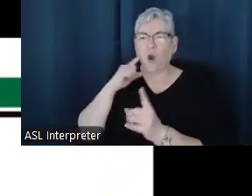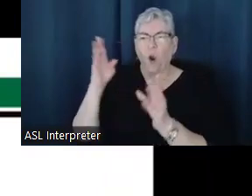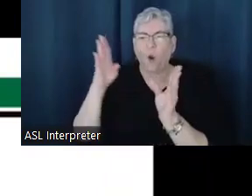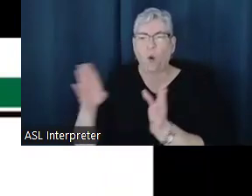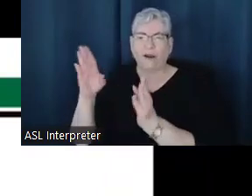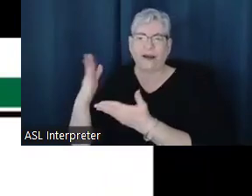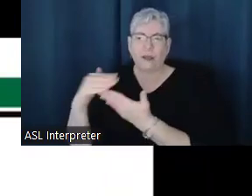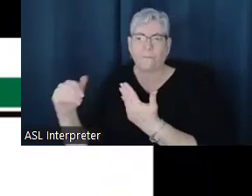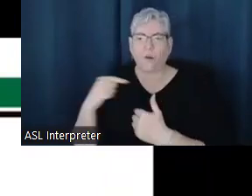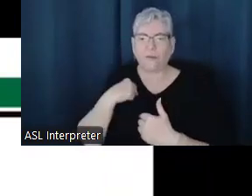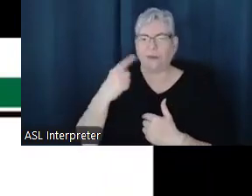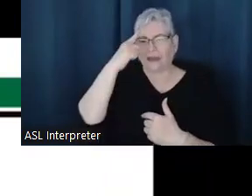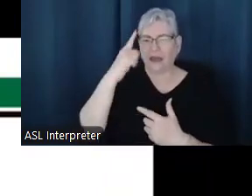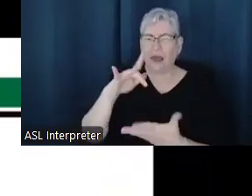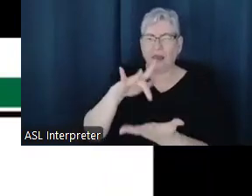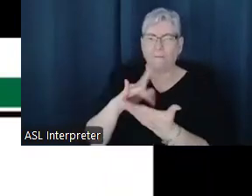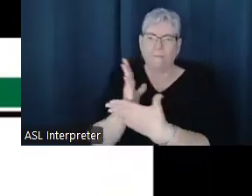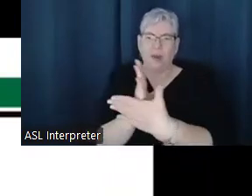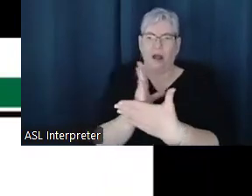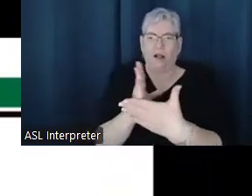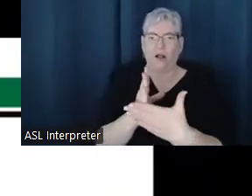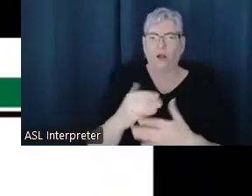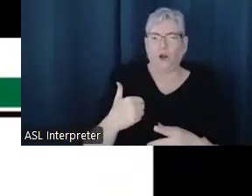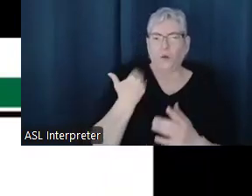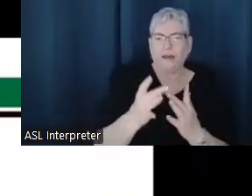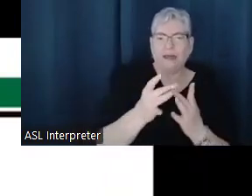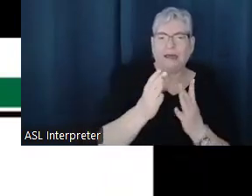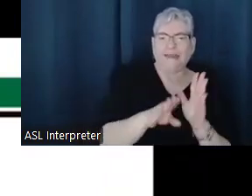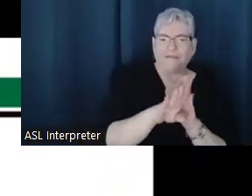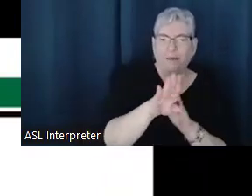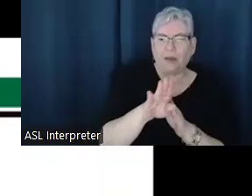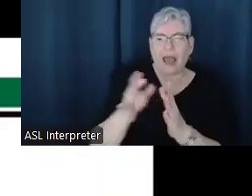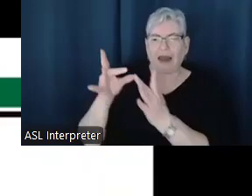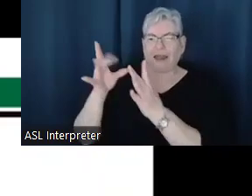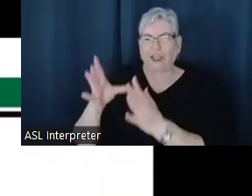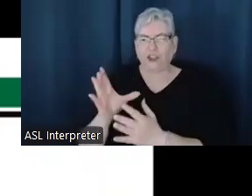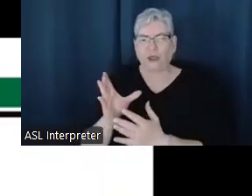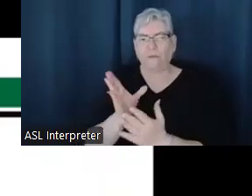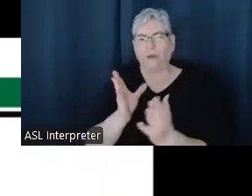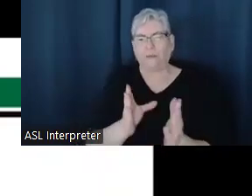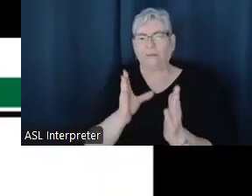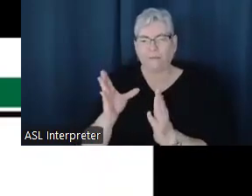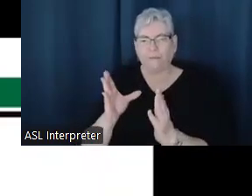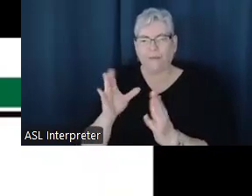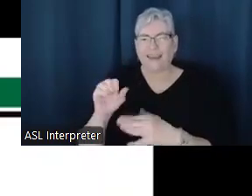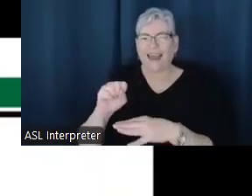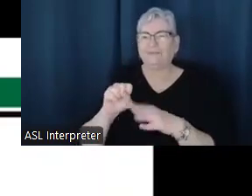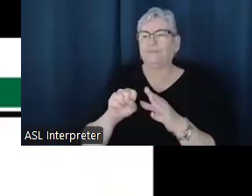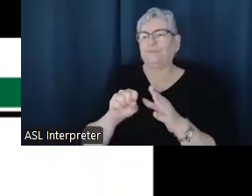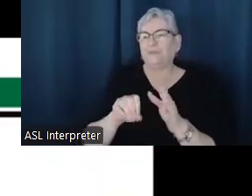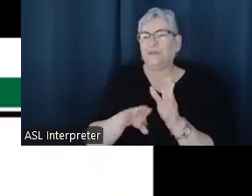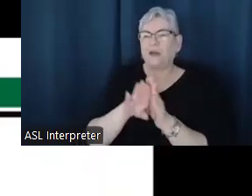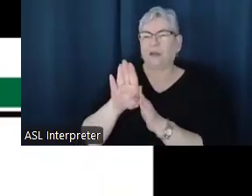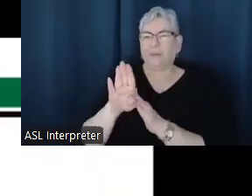of middle steps where youth development and youth leadership and that development stage for youth. In terms of a